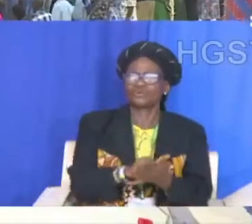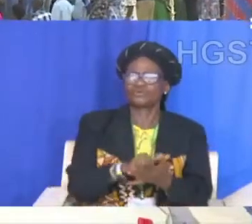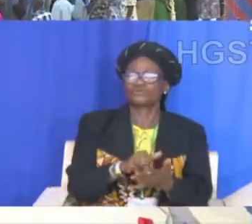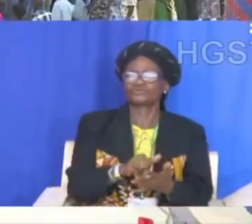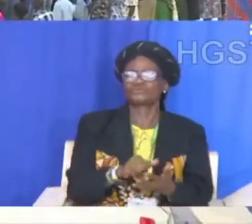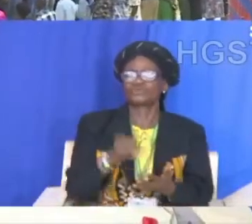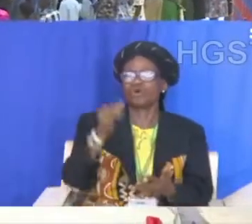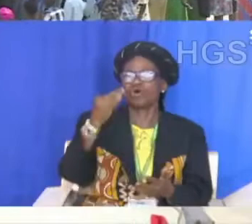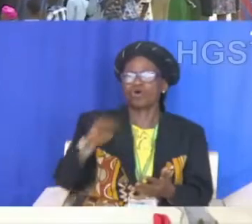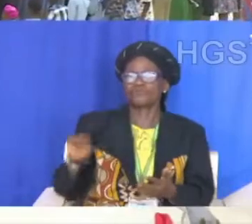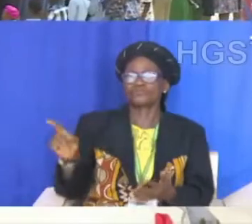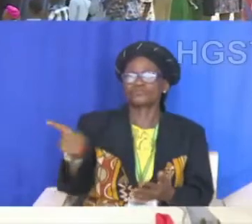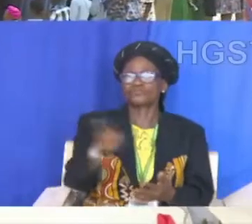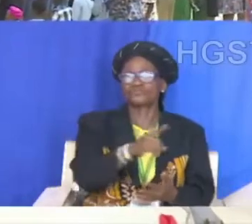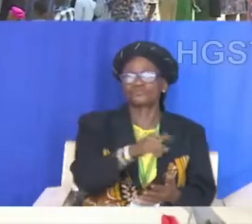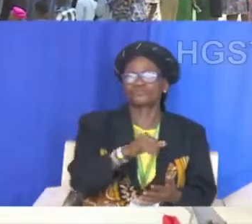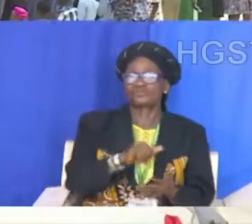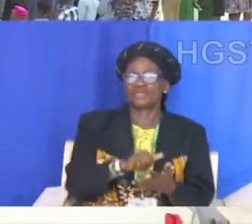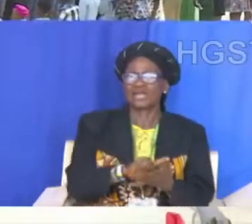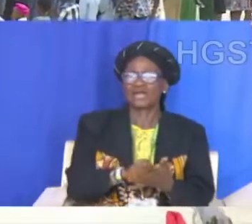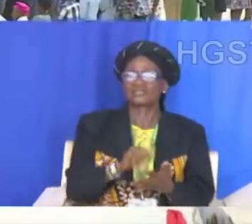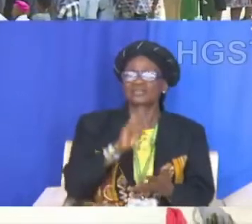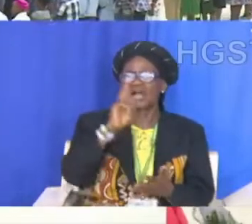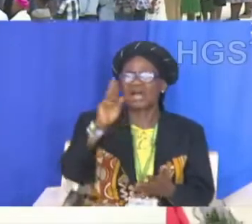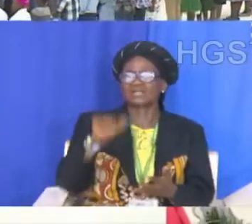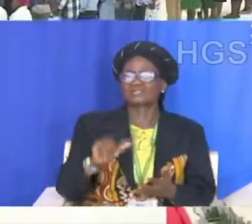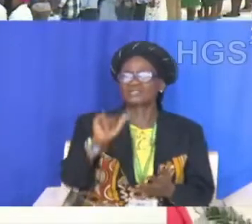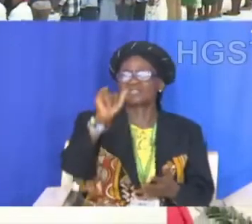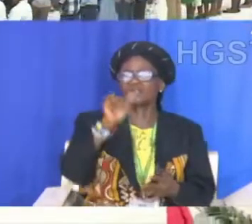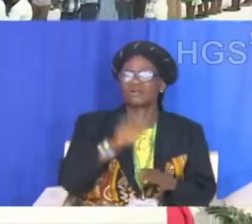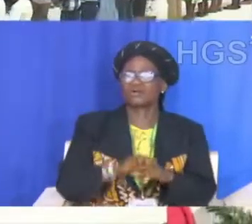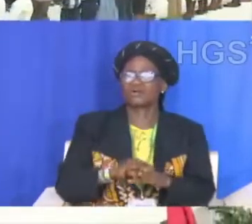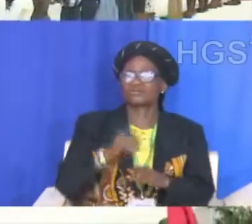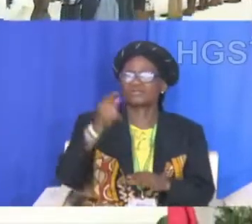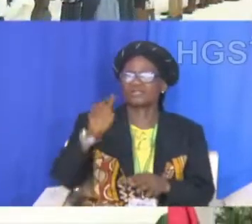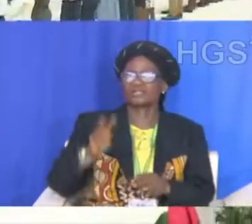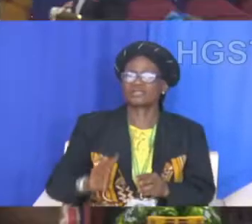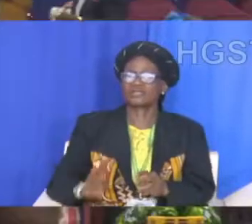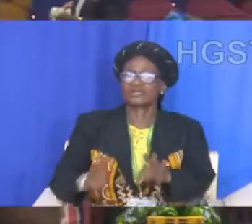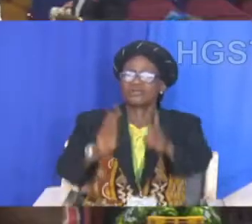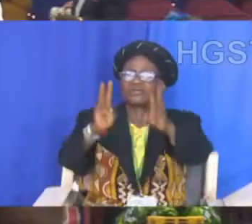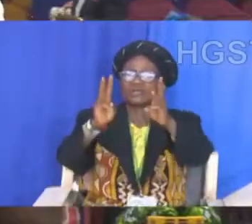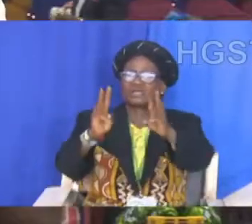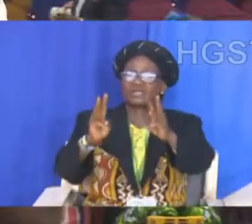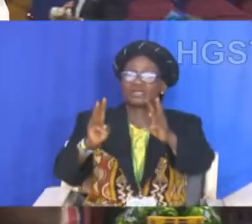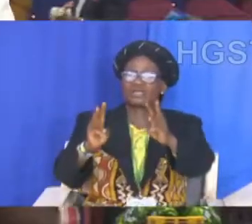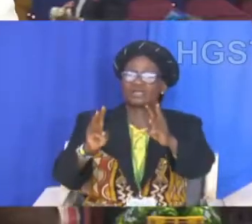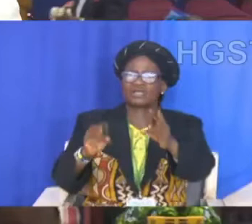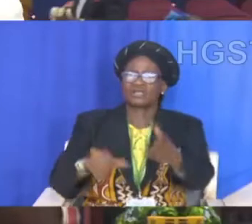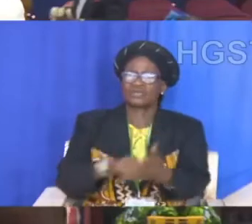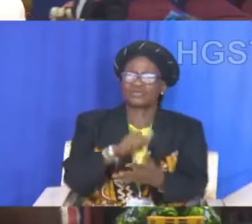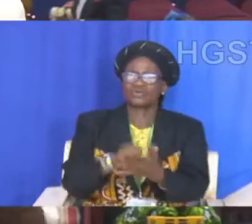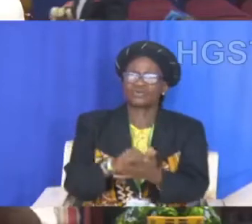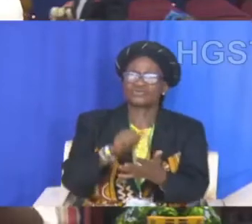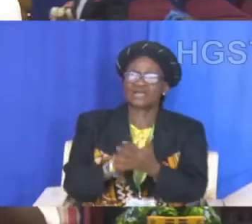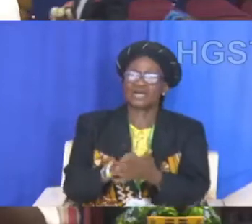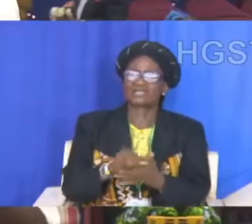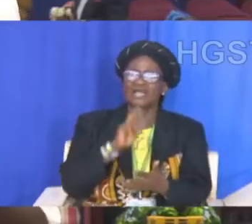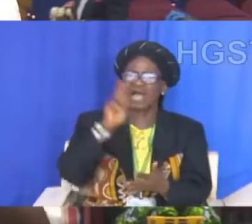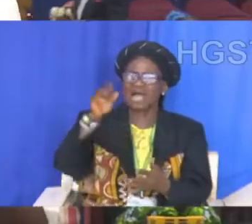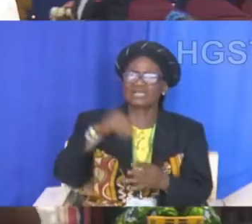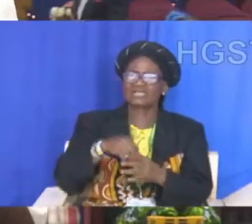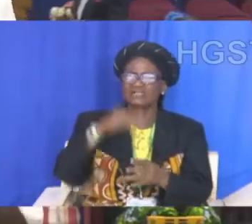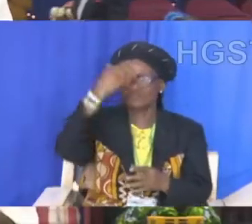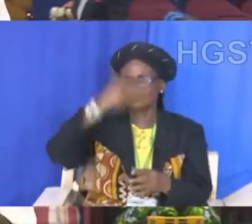keep coming. We are watching the time. So those of you who are in front, cry to Jesus Christ and say, Lord, have mercy on